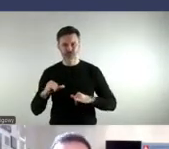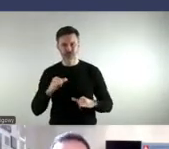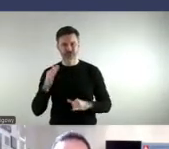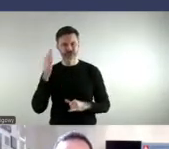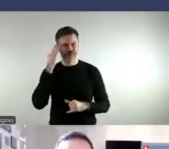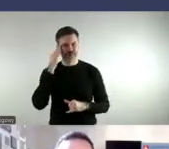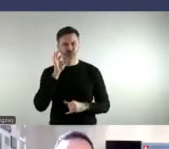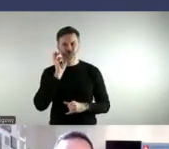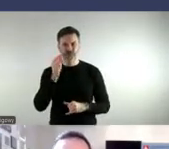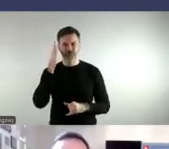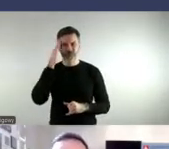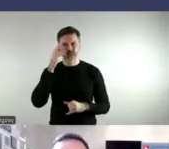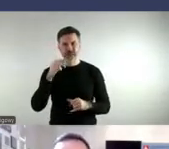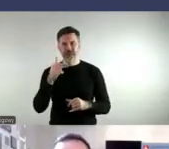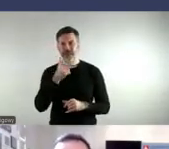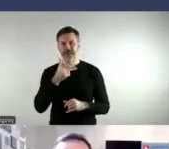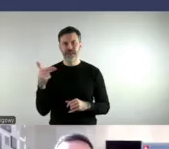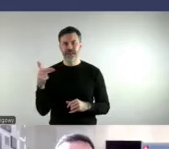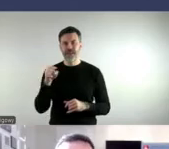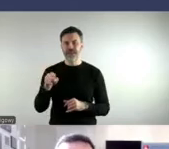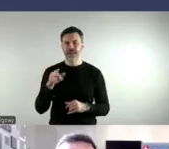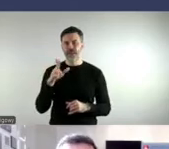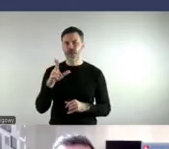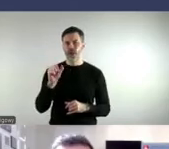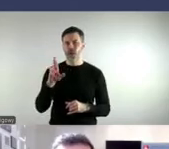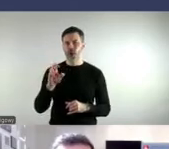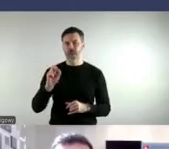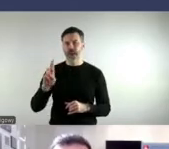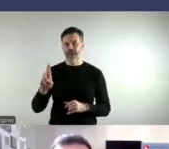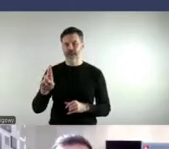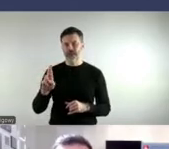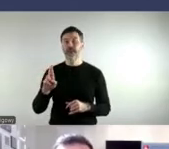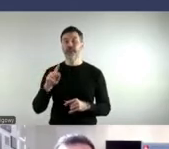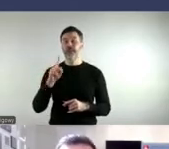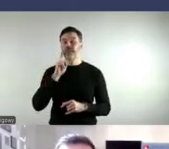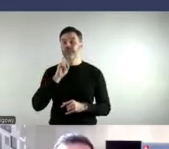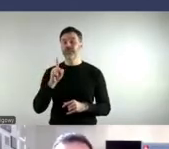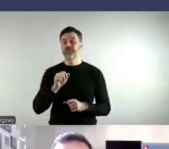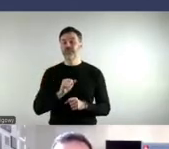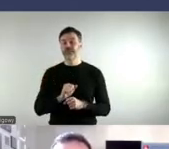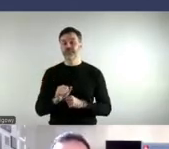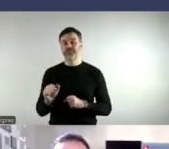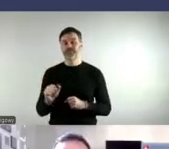local government in our country know very well. That is the city coroner problem.